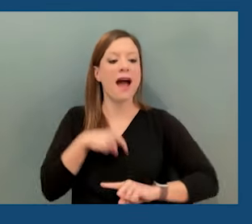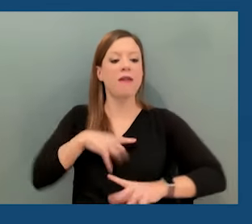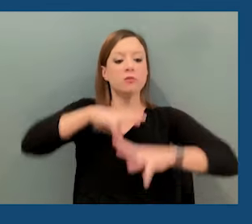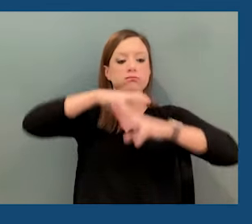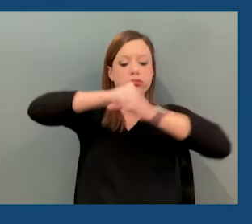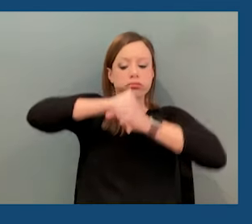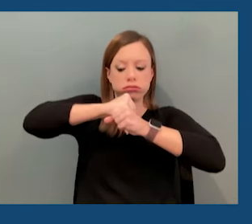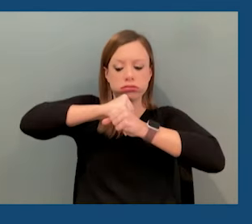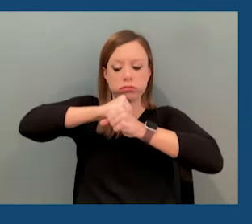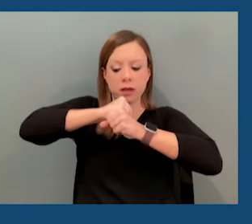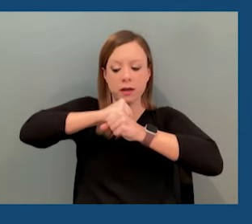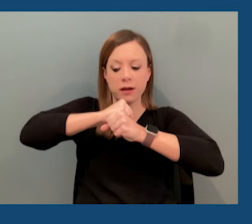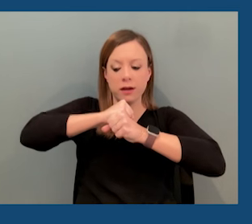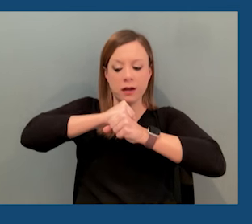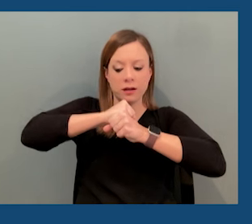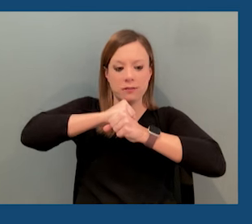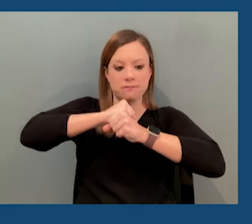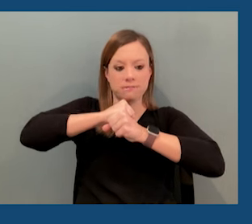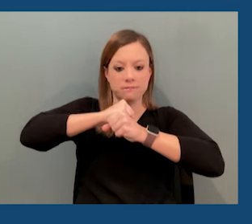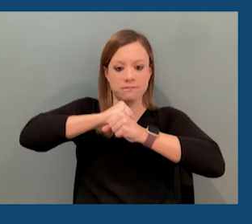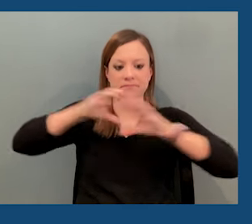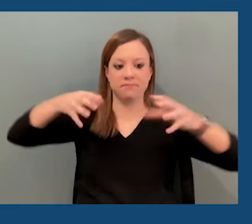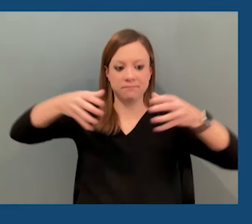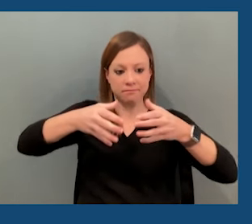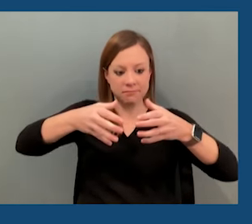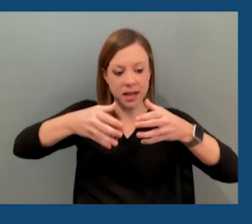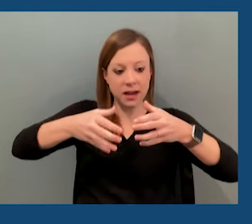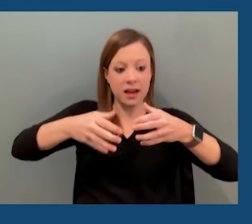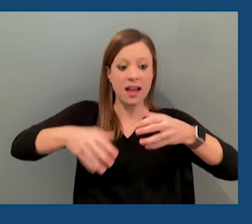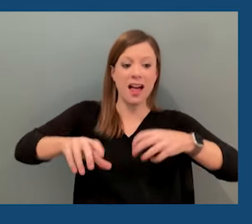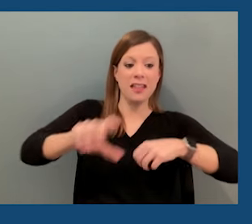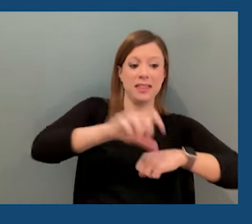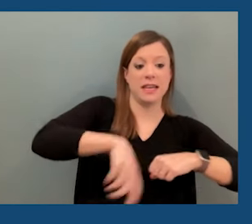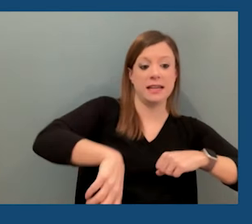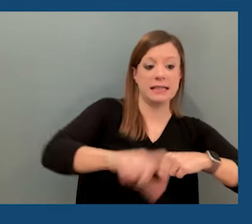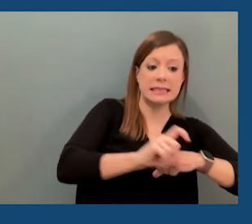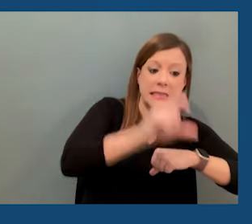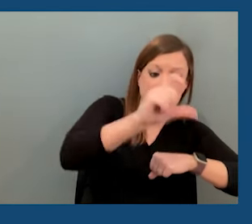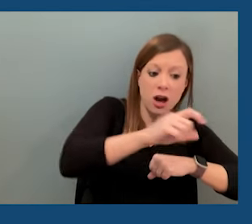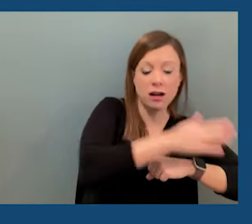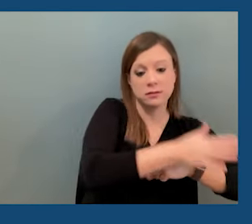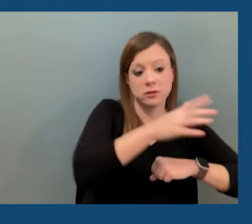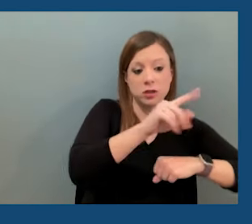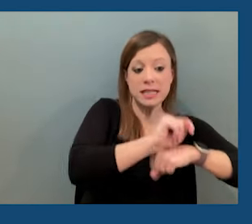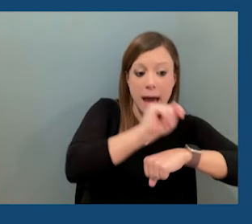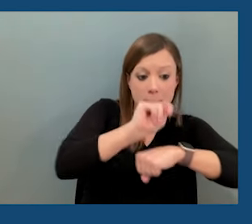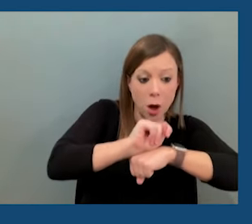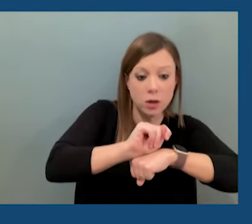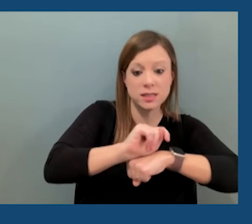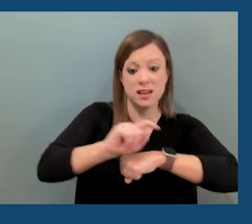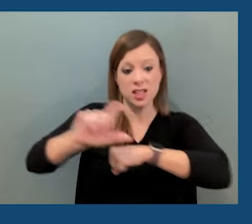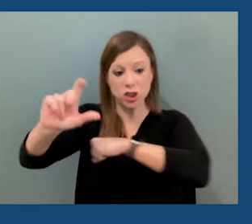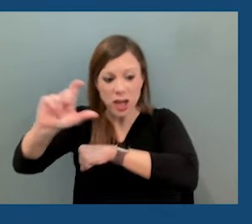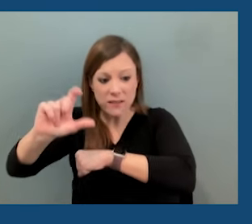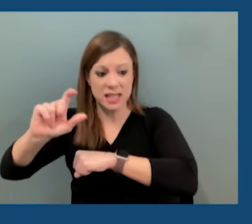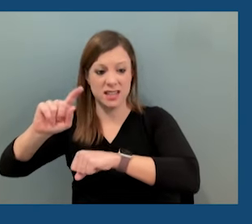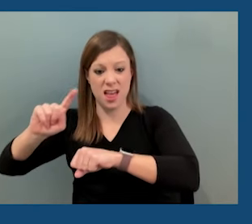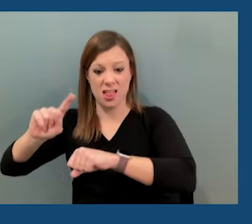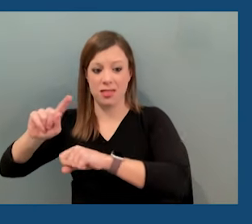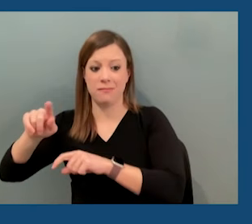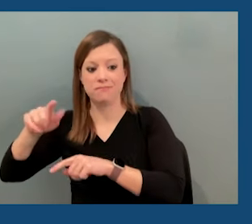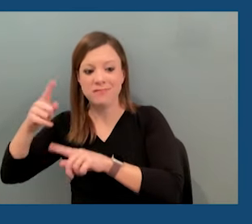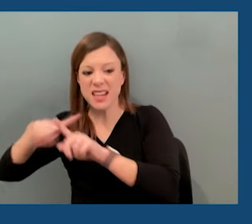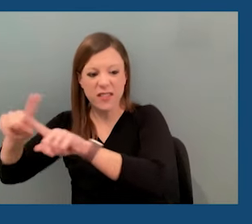the synagogues, the yeshivas, the mosques, the schools, anywhere where people are feeling this sense of vulnerability. And we